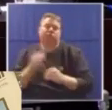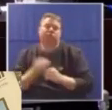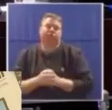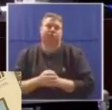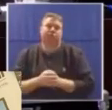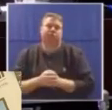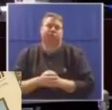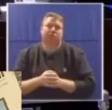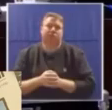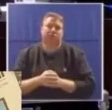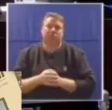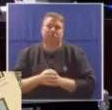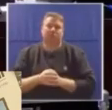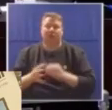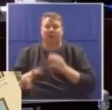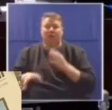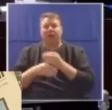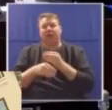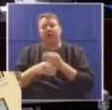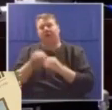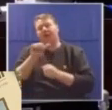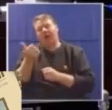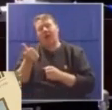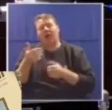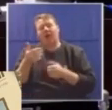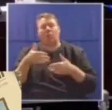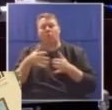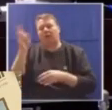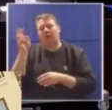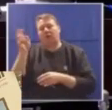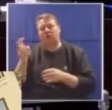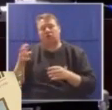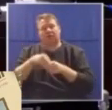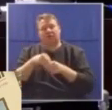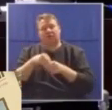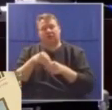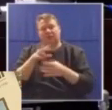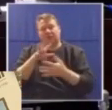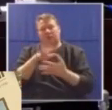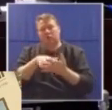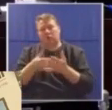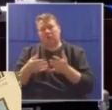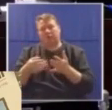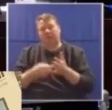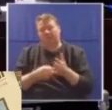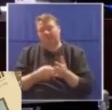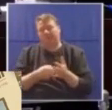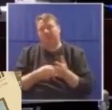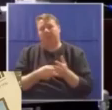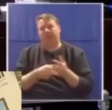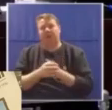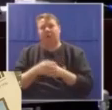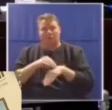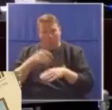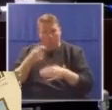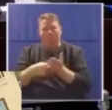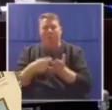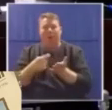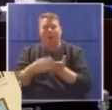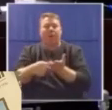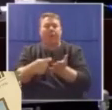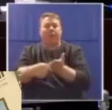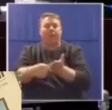other sources of energy, which we are doing. And soon there will be a further round of procurement that is going to add